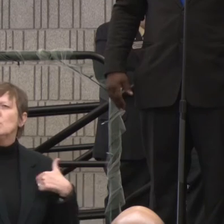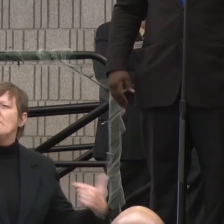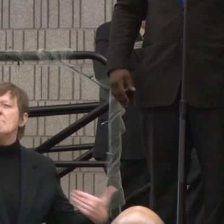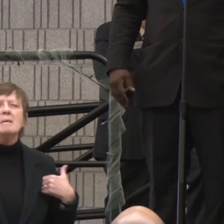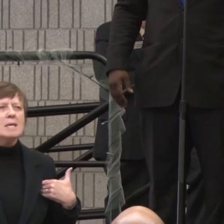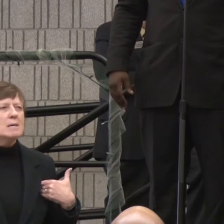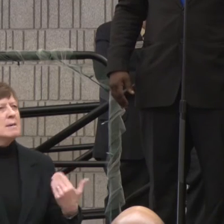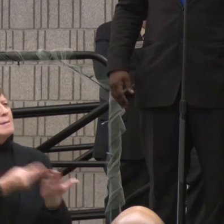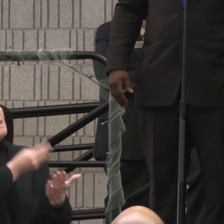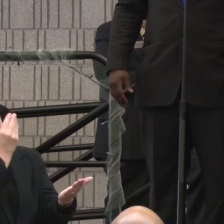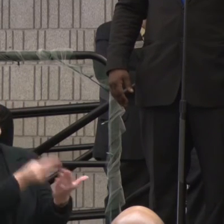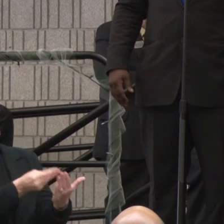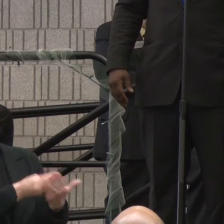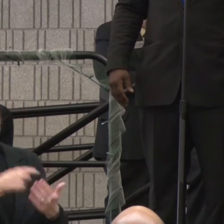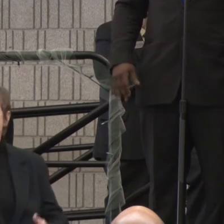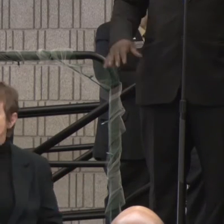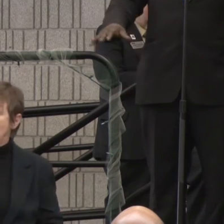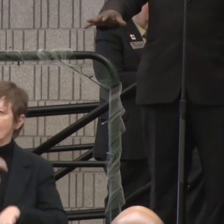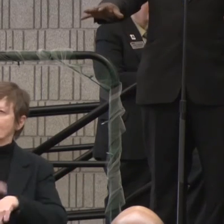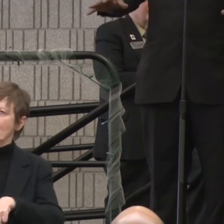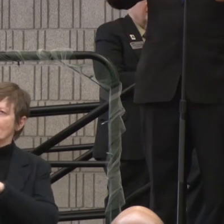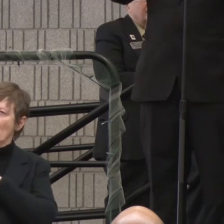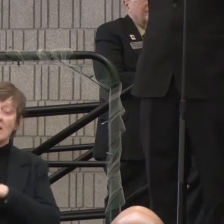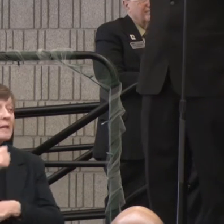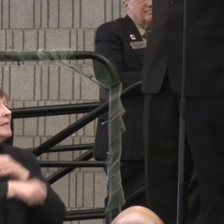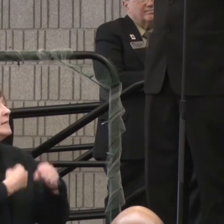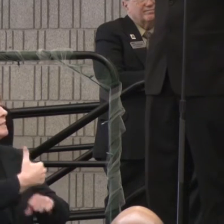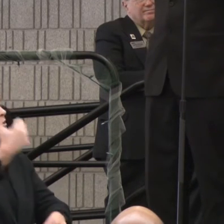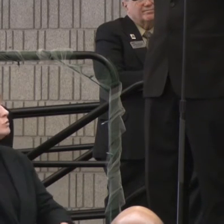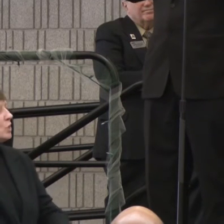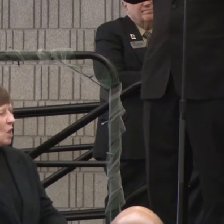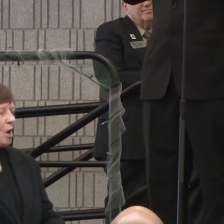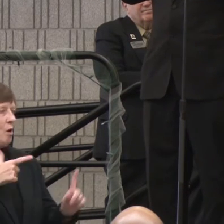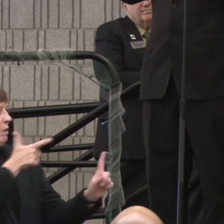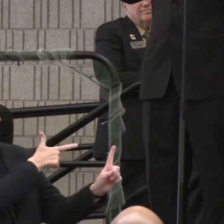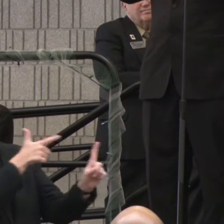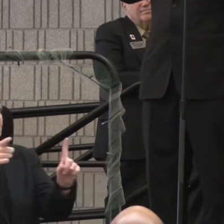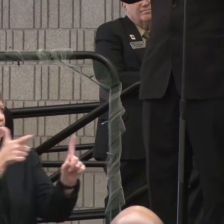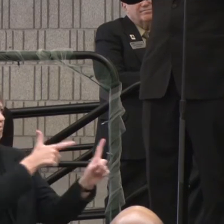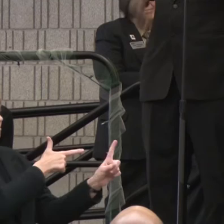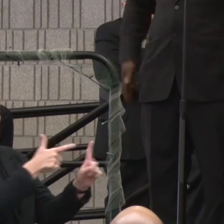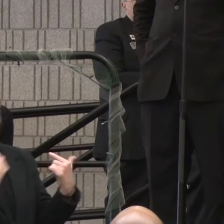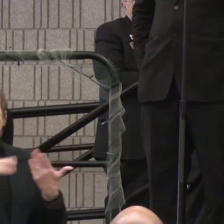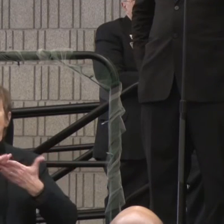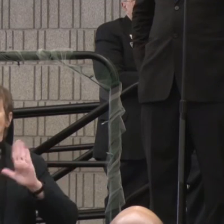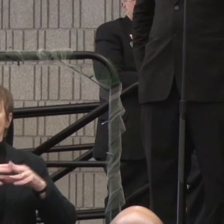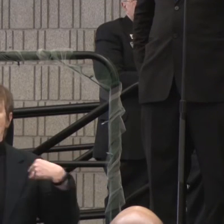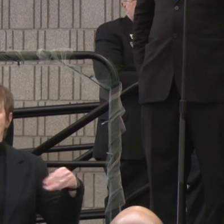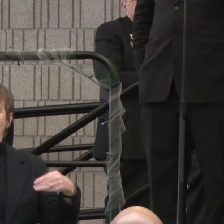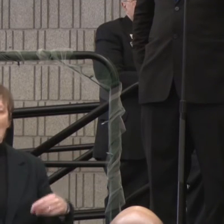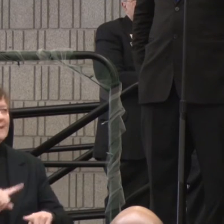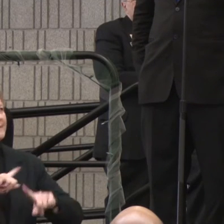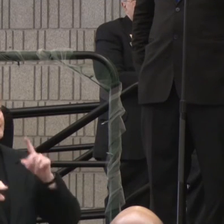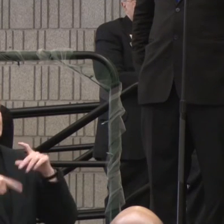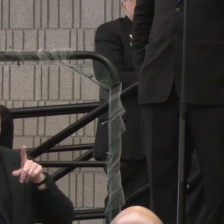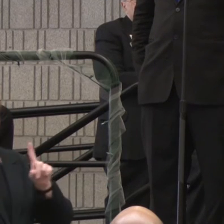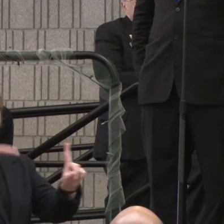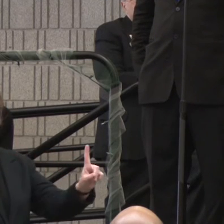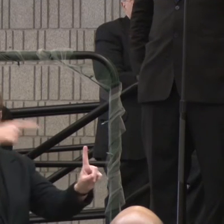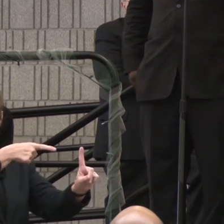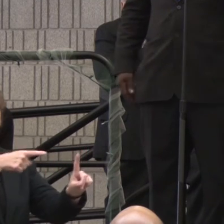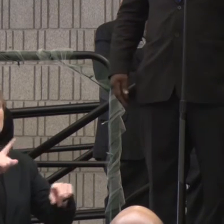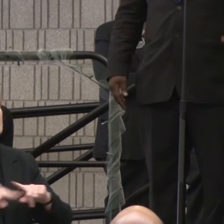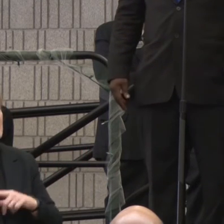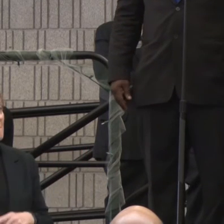Get money. It's funny how time flies. Years ago, we were moving targets. Now with an urban market. Targeted in different ways. Soon as we